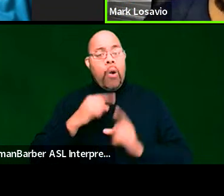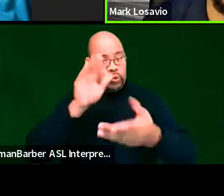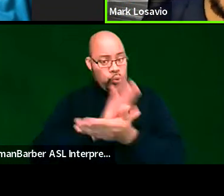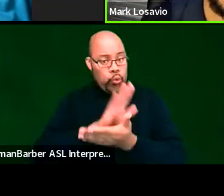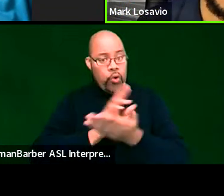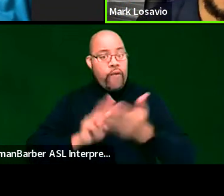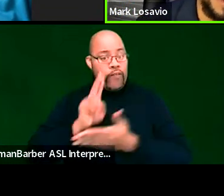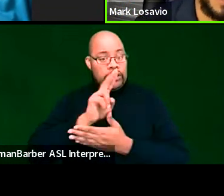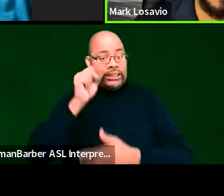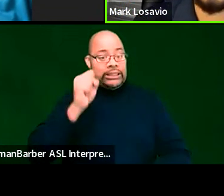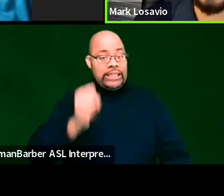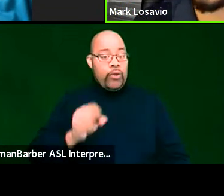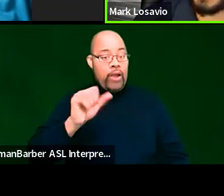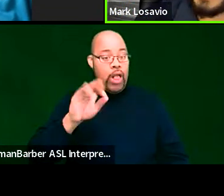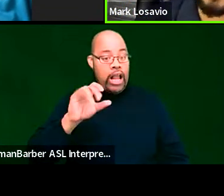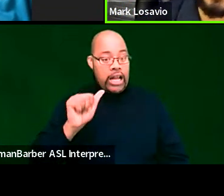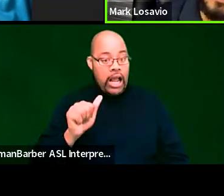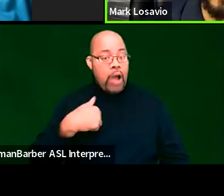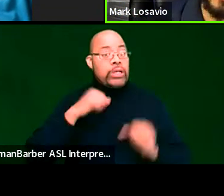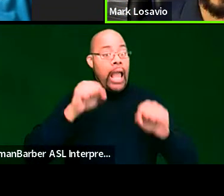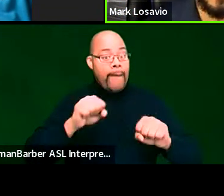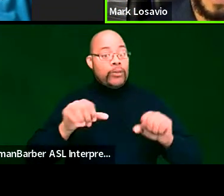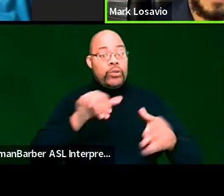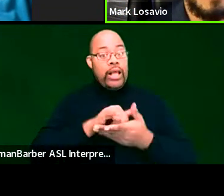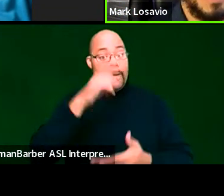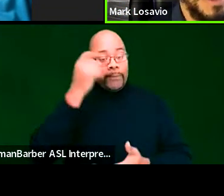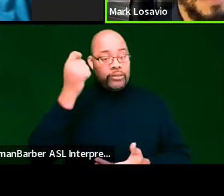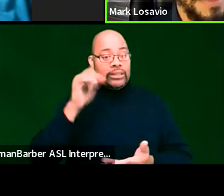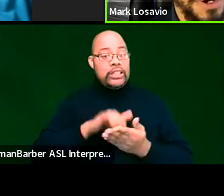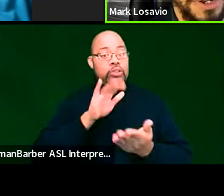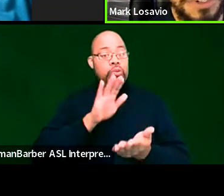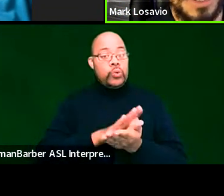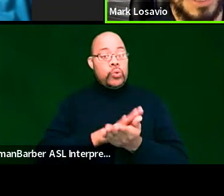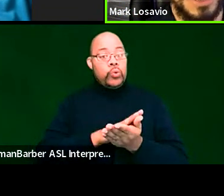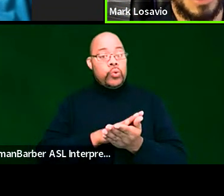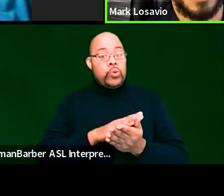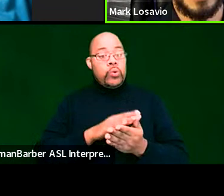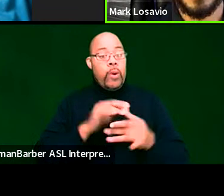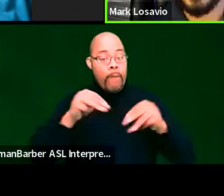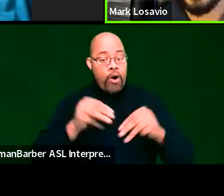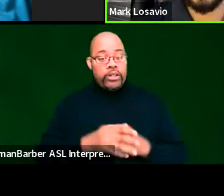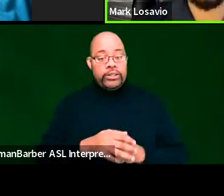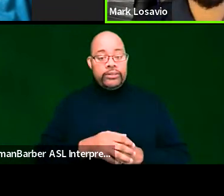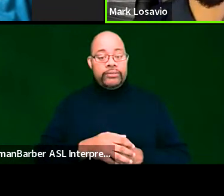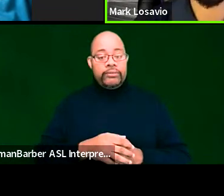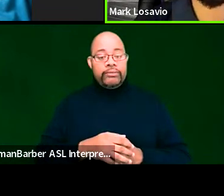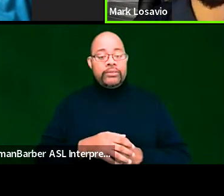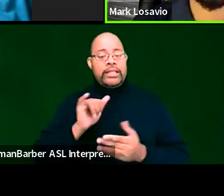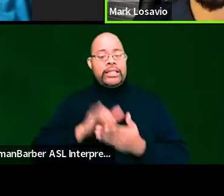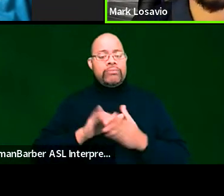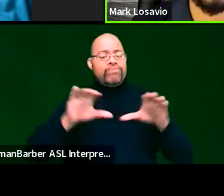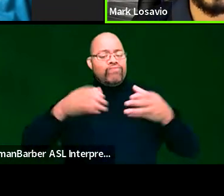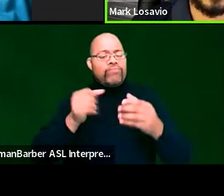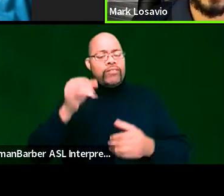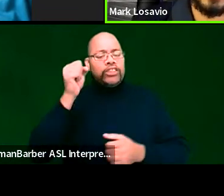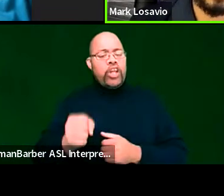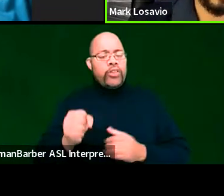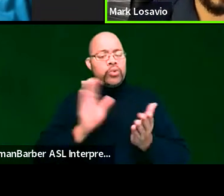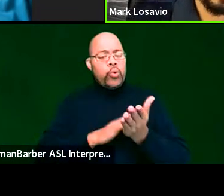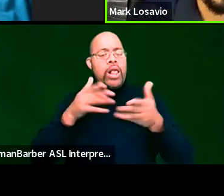school at the University of South Carolina, which I was able to do because of the Academic Common Market, which is like a consortium of Southern